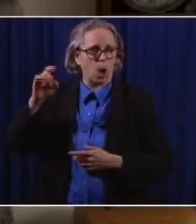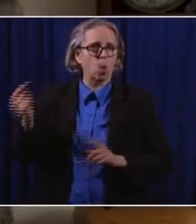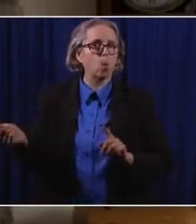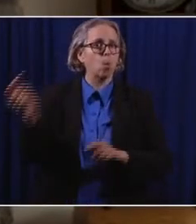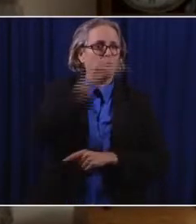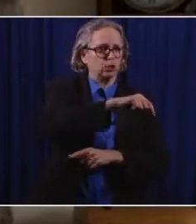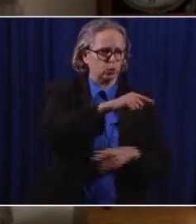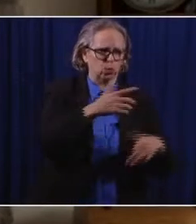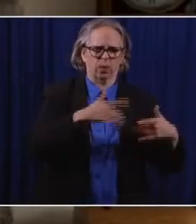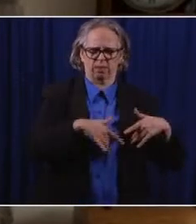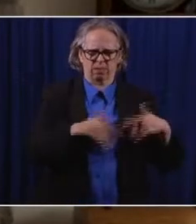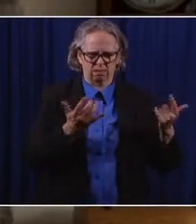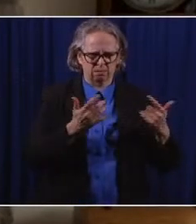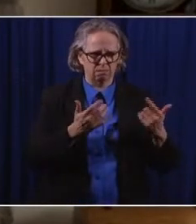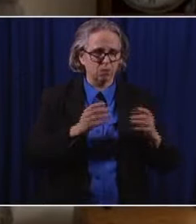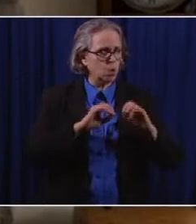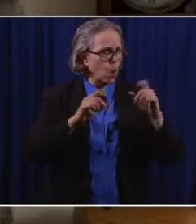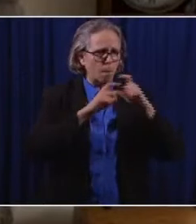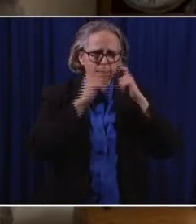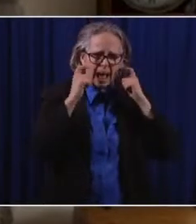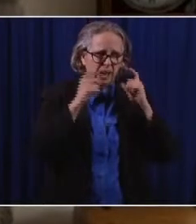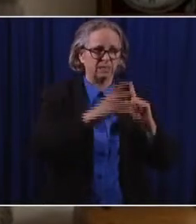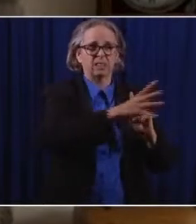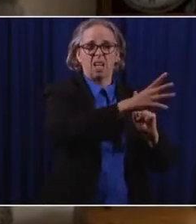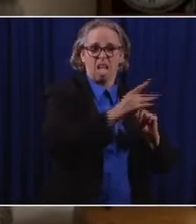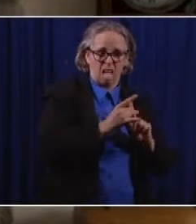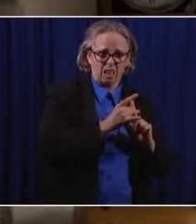who subsequently became ill and died.